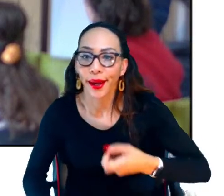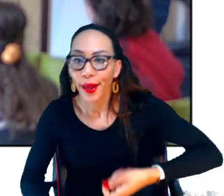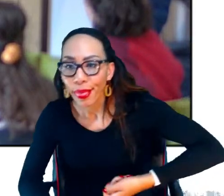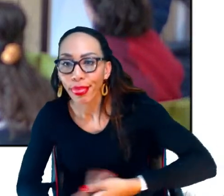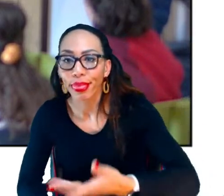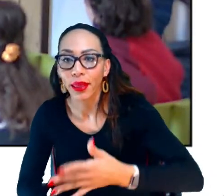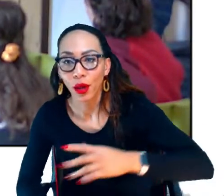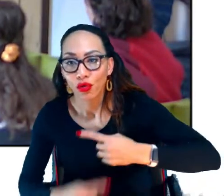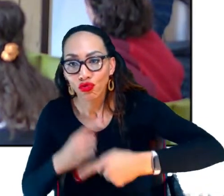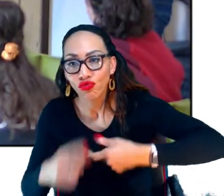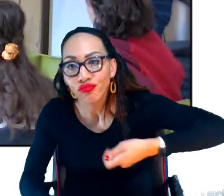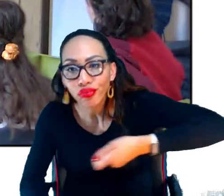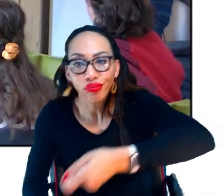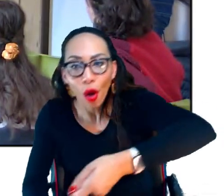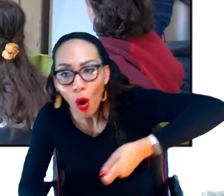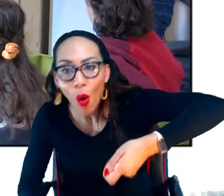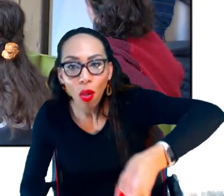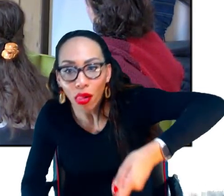messy.